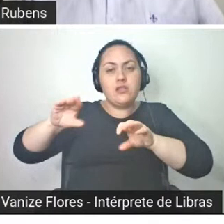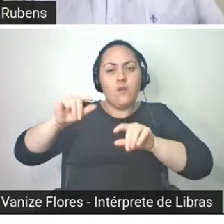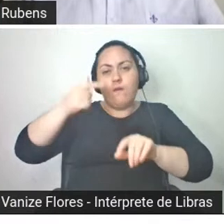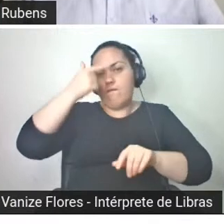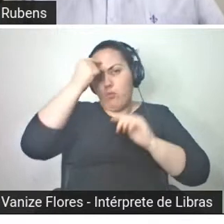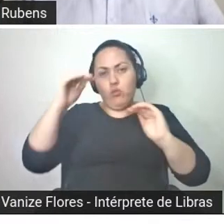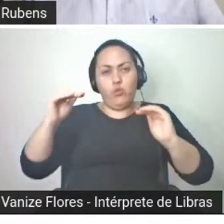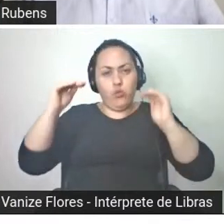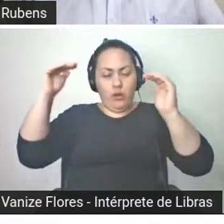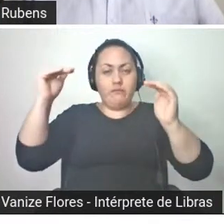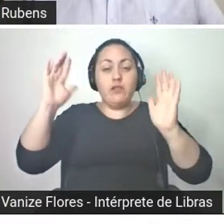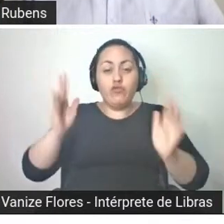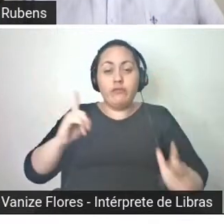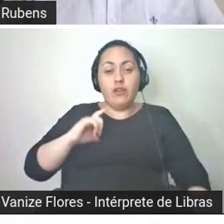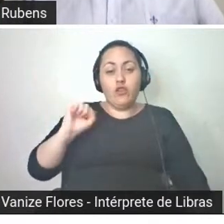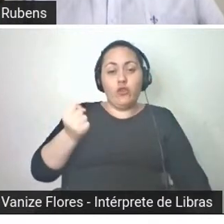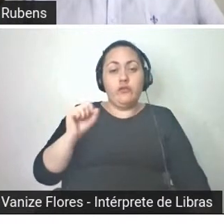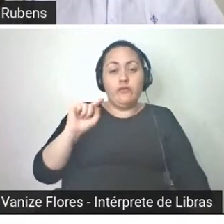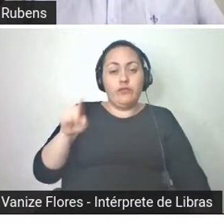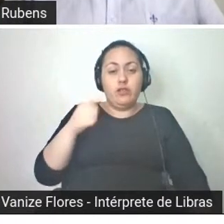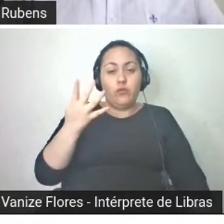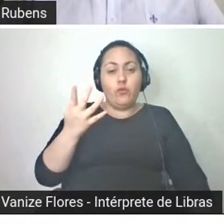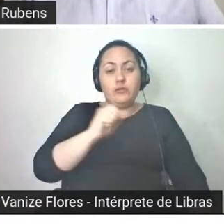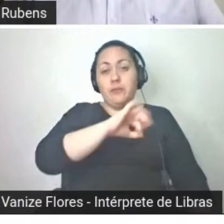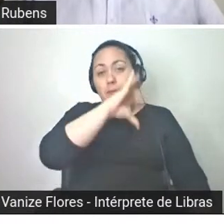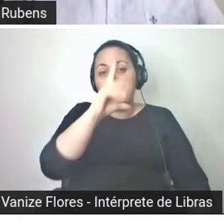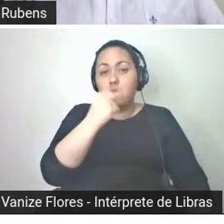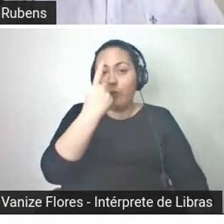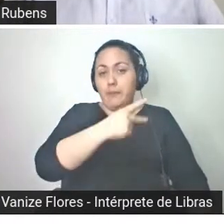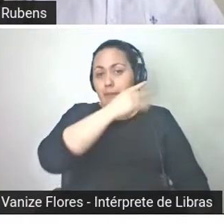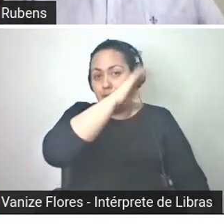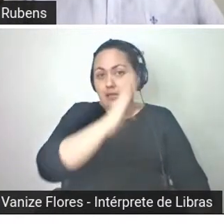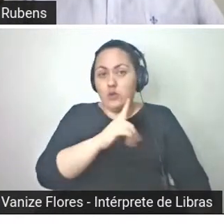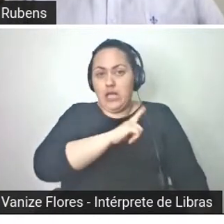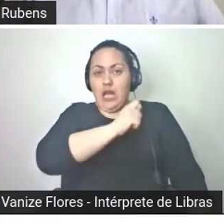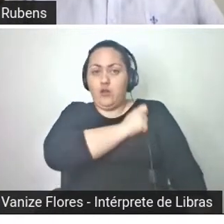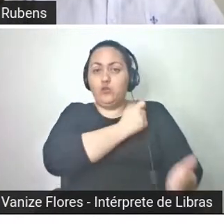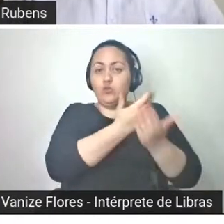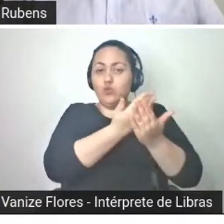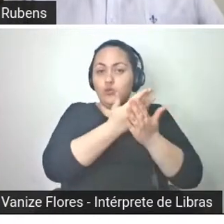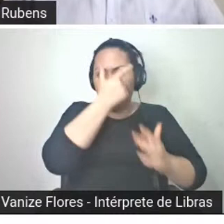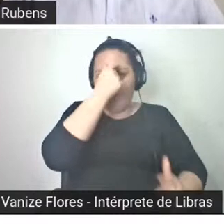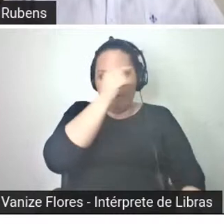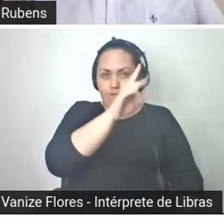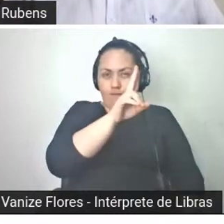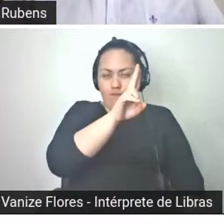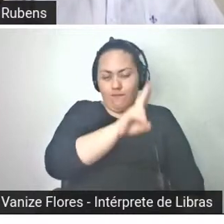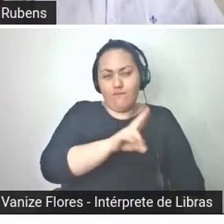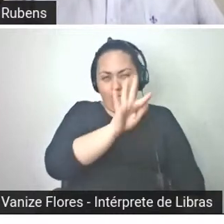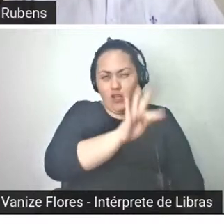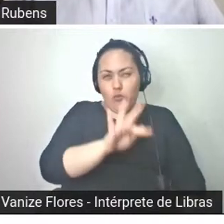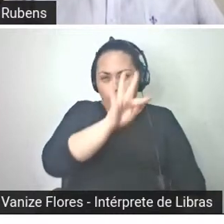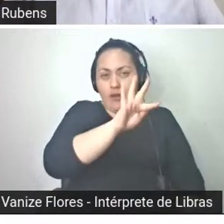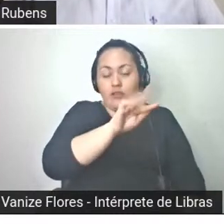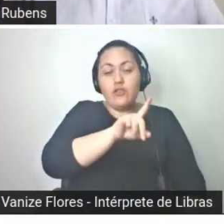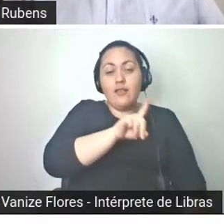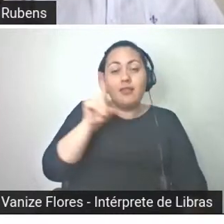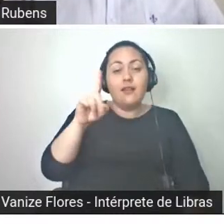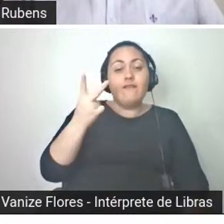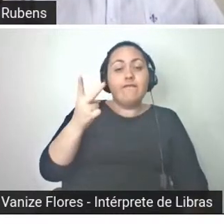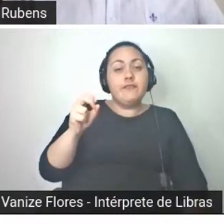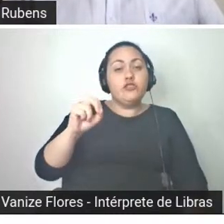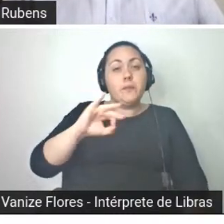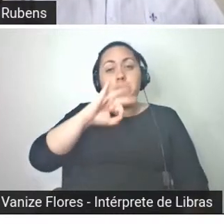tenho 8,4 milhões no Brasil de estudantes na educação superior e cerca de 20 milhões nos